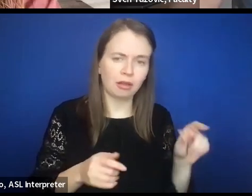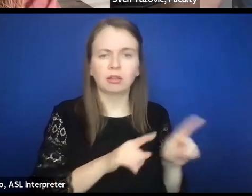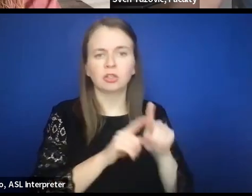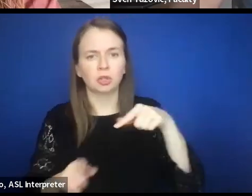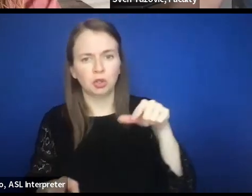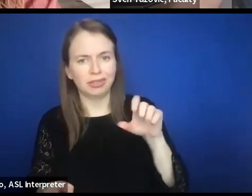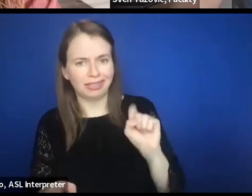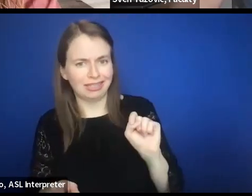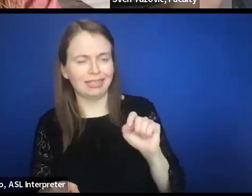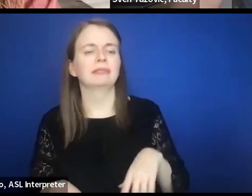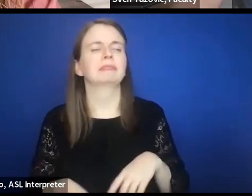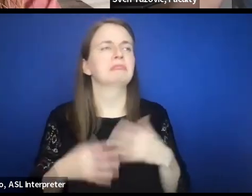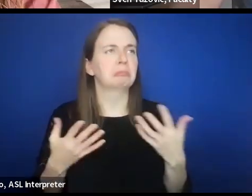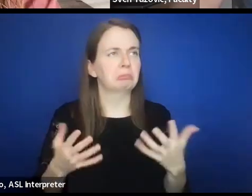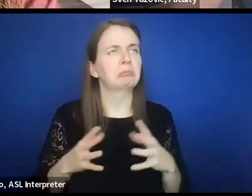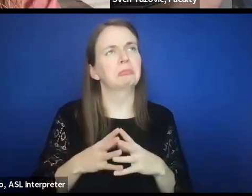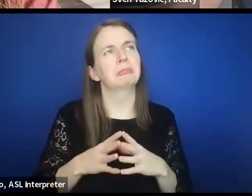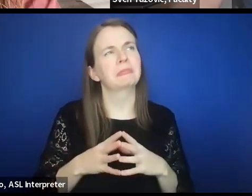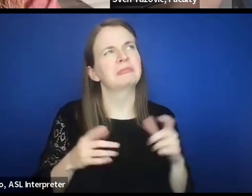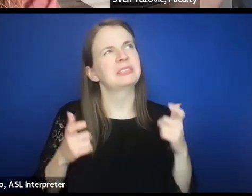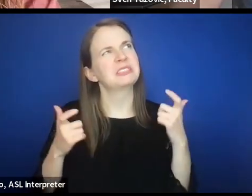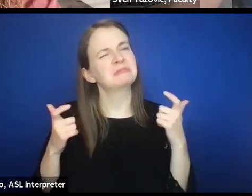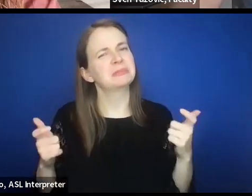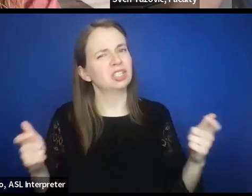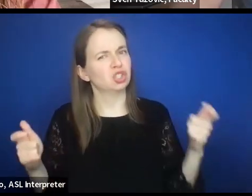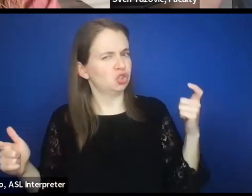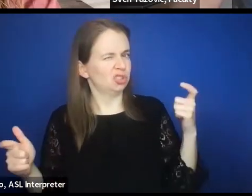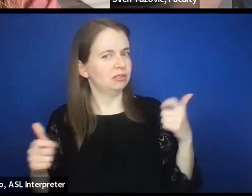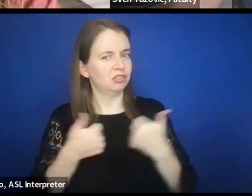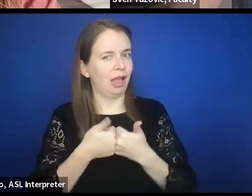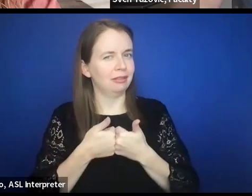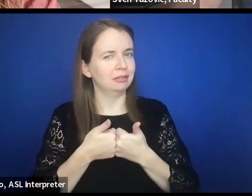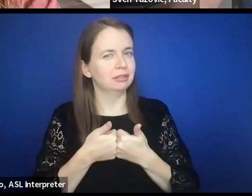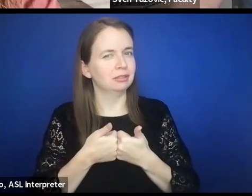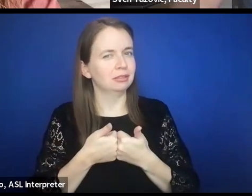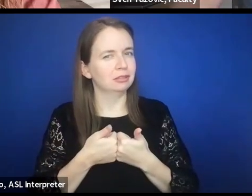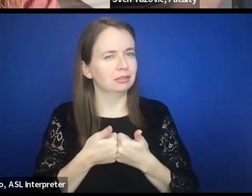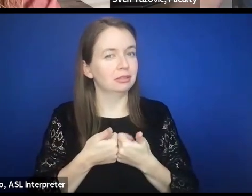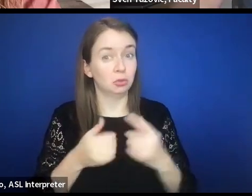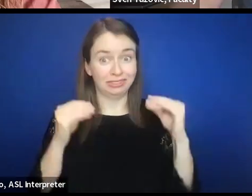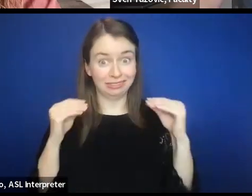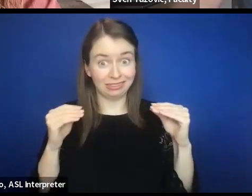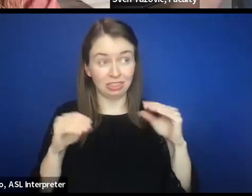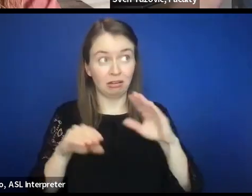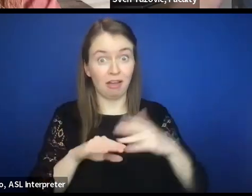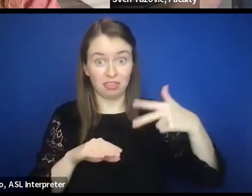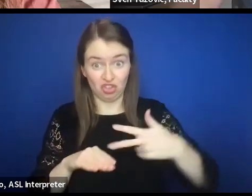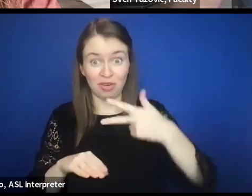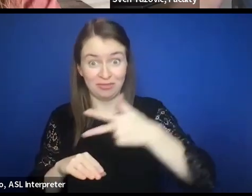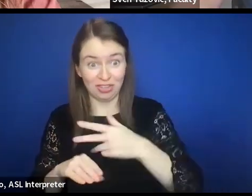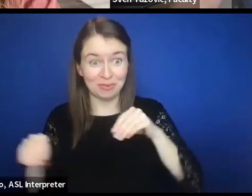QUT. But this is a much bigger challenge. You are teaching on a ship, the ship